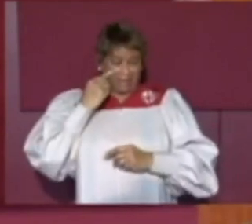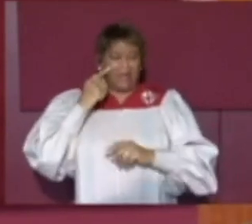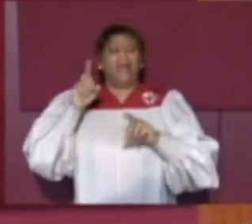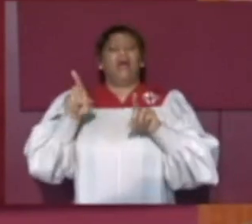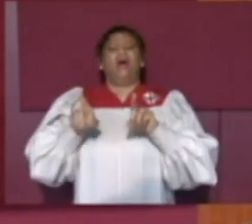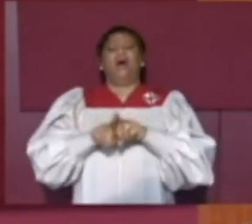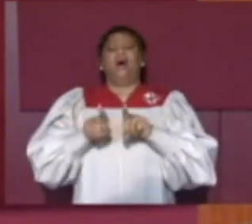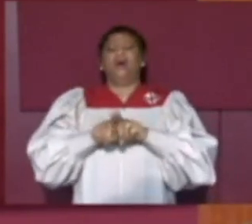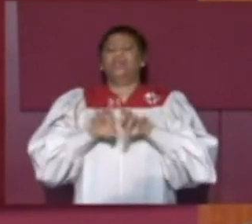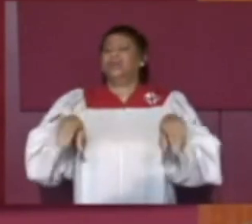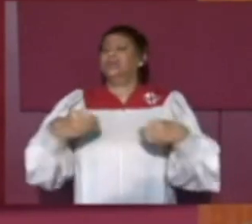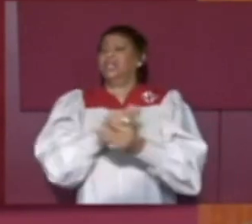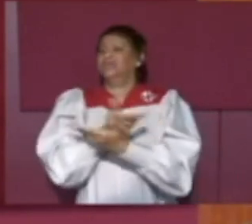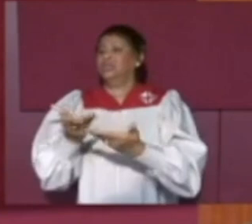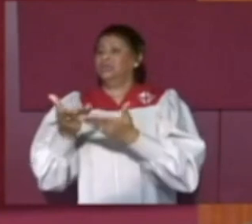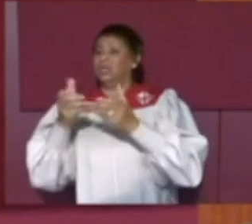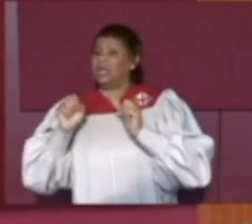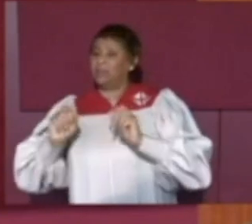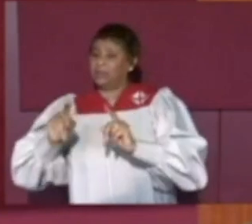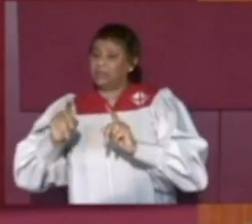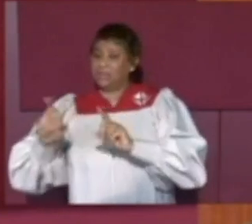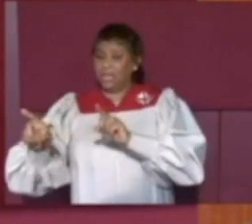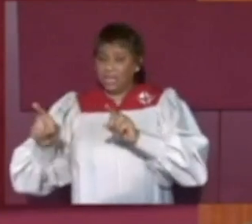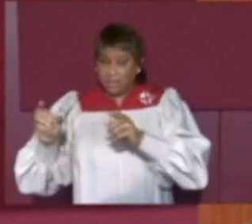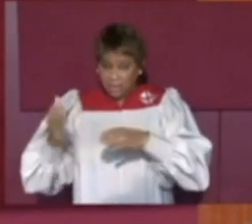also gives you an opportunity to share what you think.